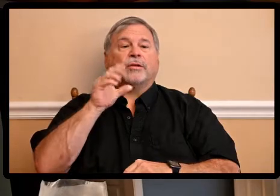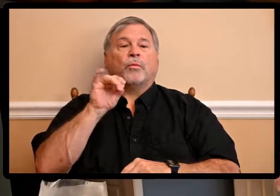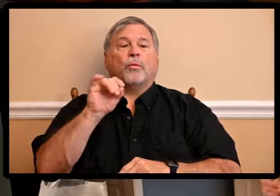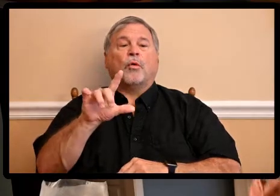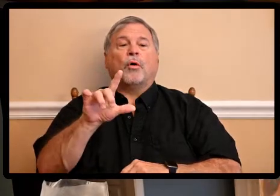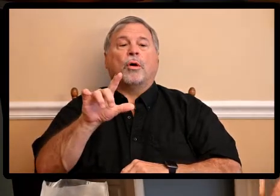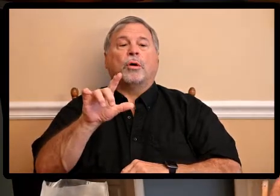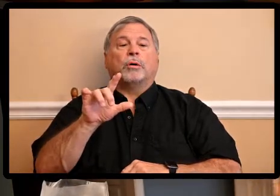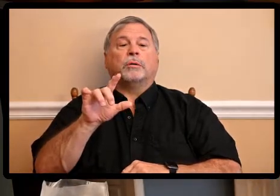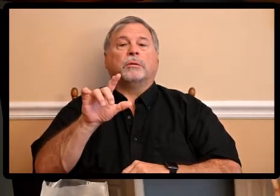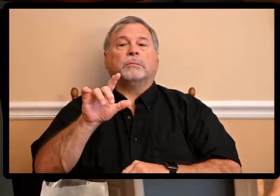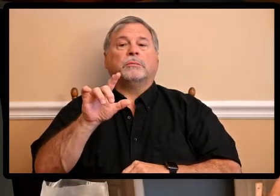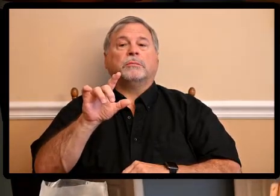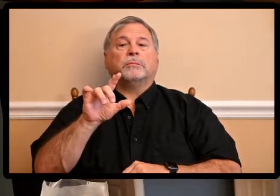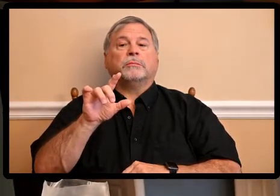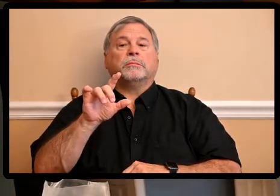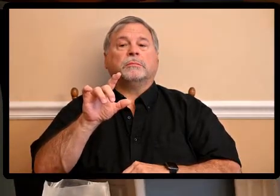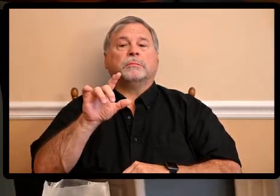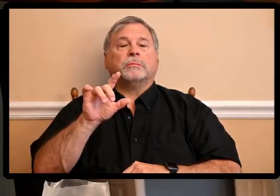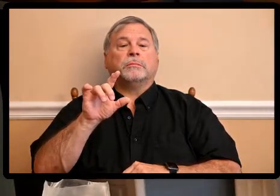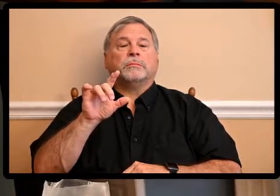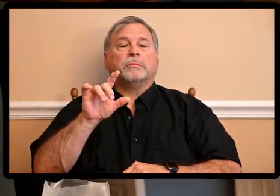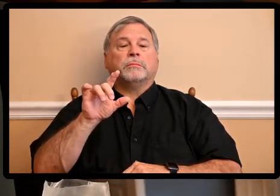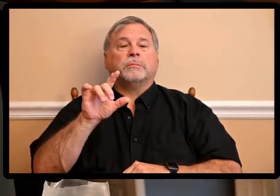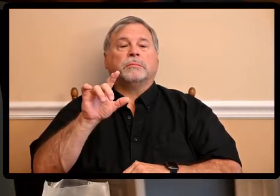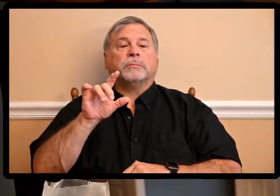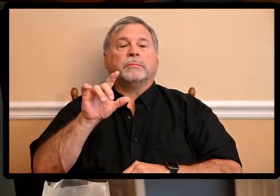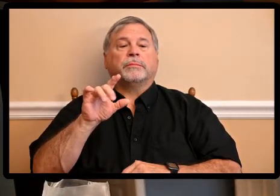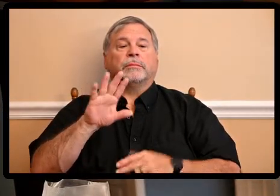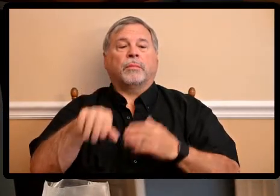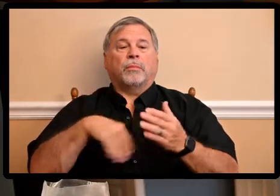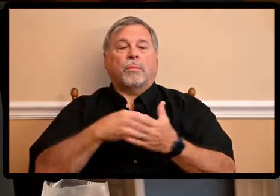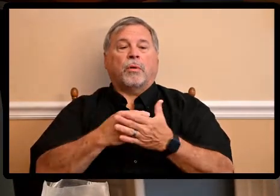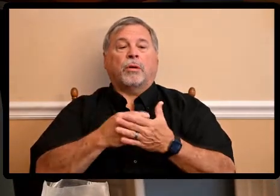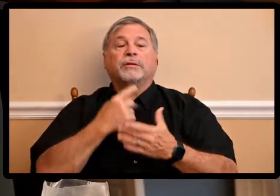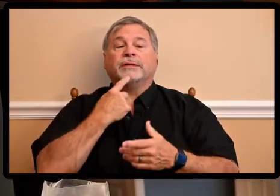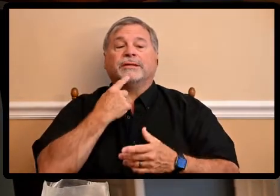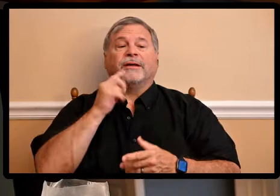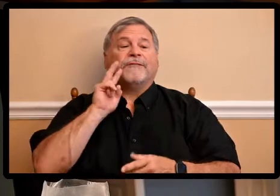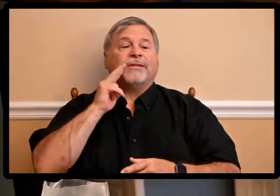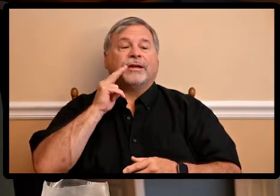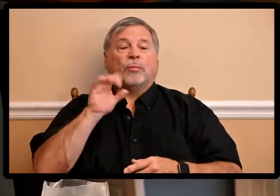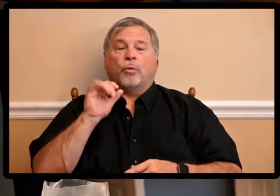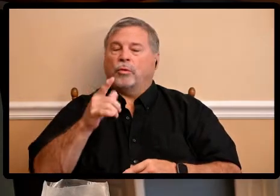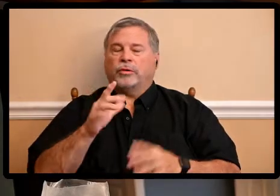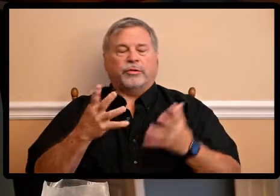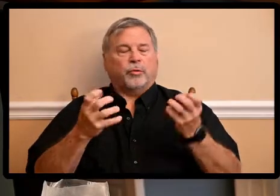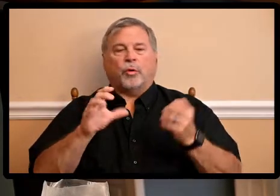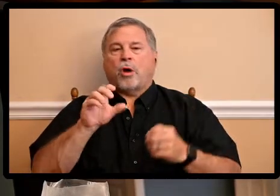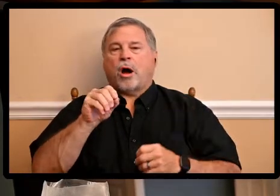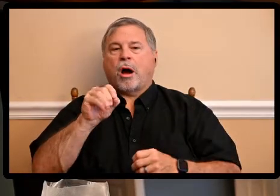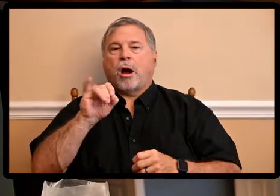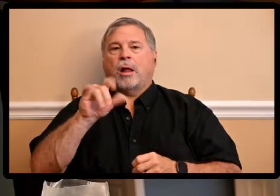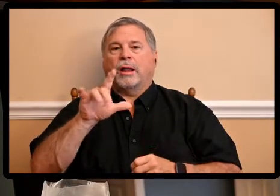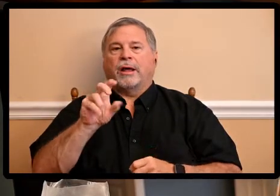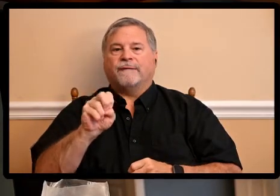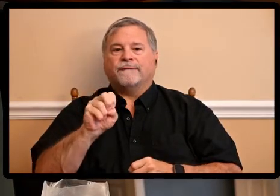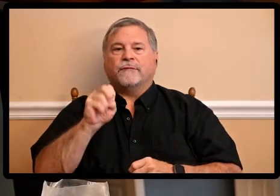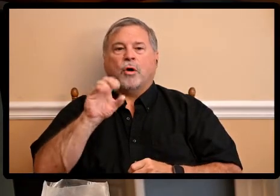again, all this is calling for vegetable oil. You don't want to use a strong olive oil. You don't want that strong olive oil